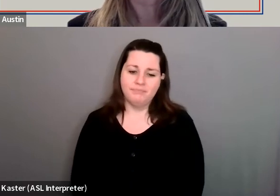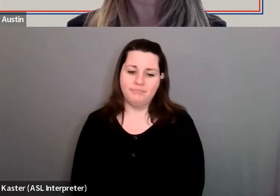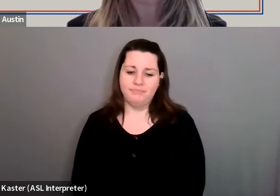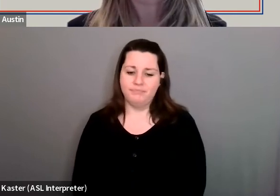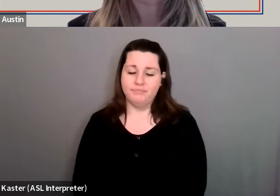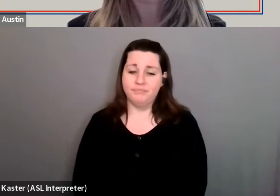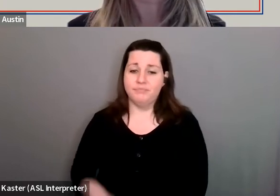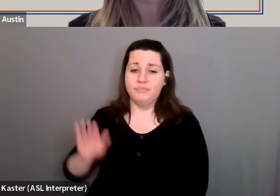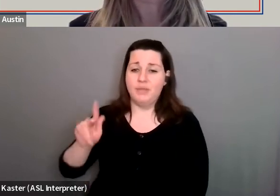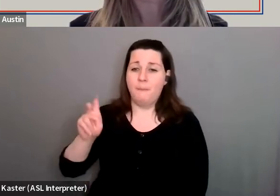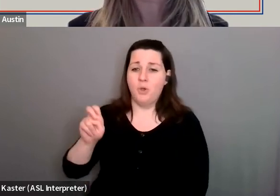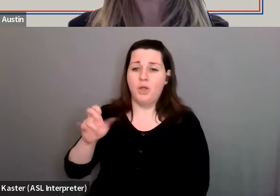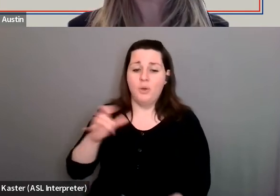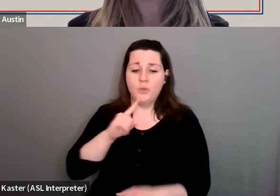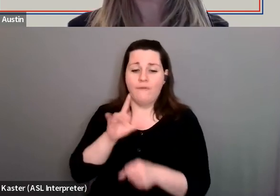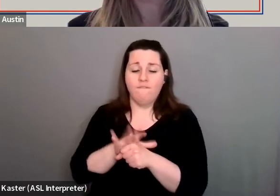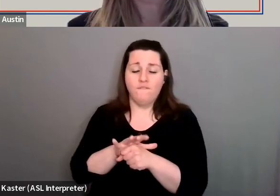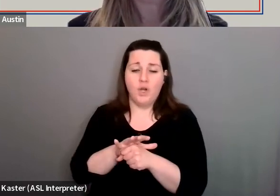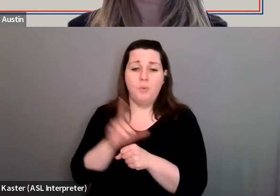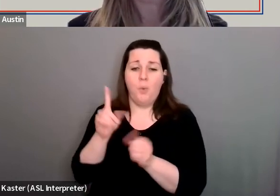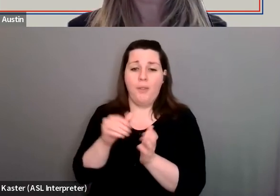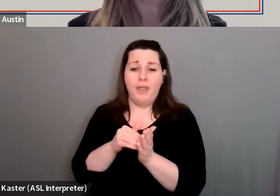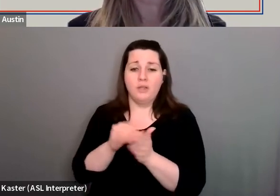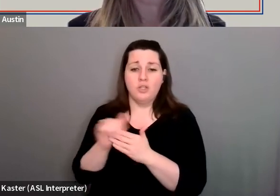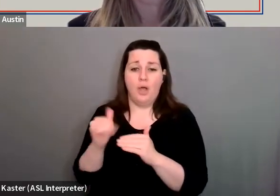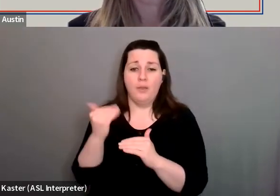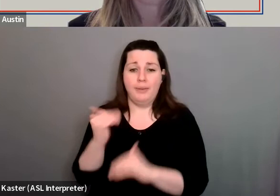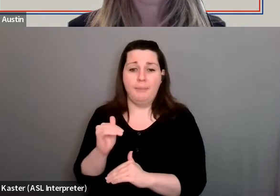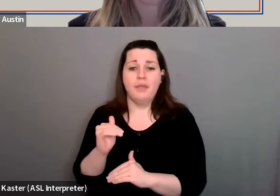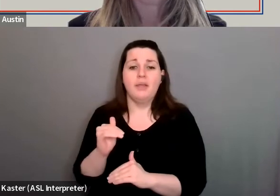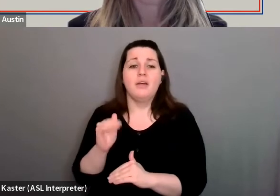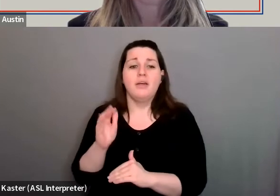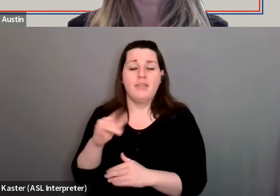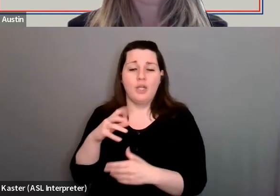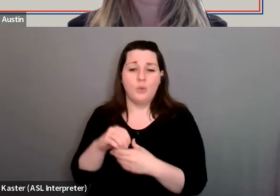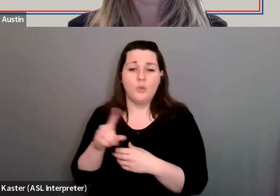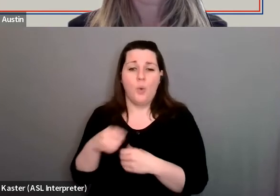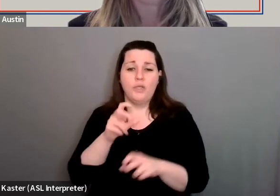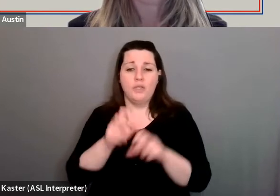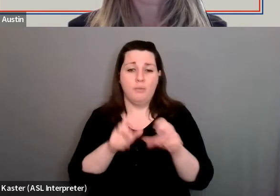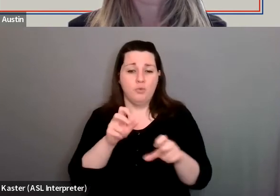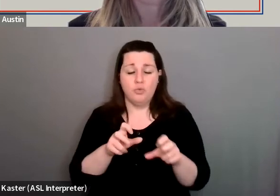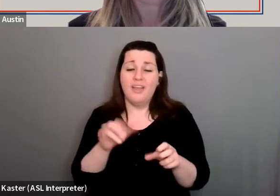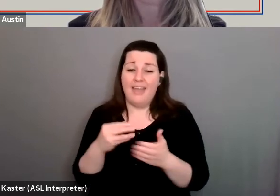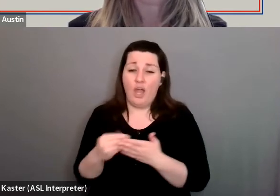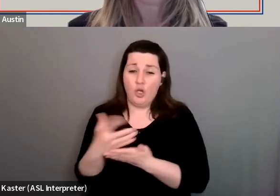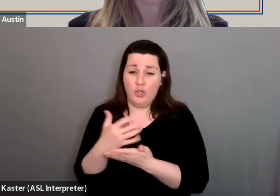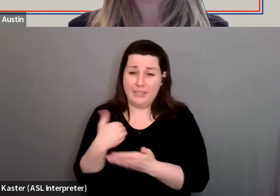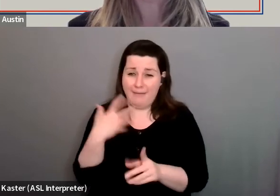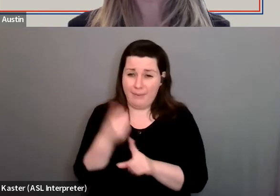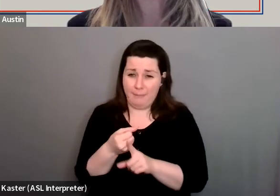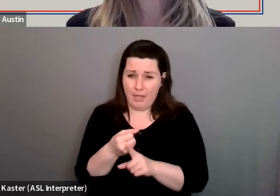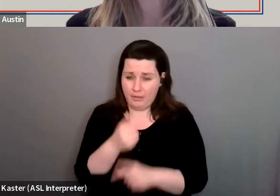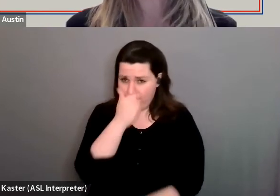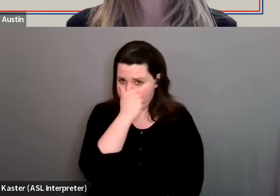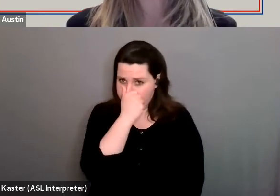Okay, and then just to confirm that the $1,000 limit includes only contributions. Do earnings have any impact?